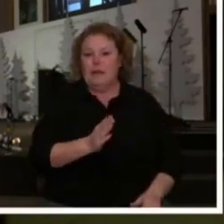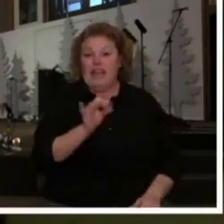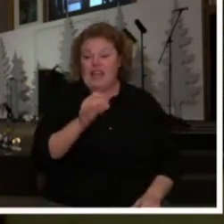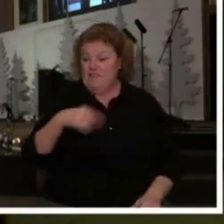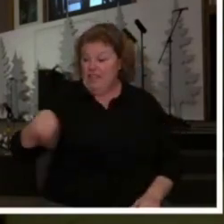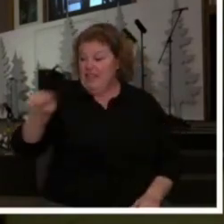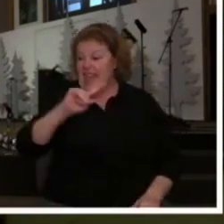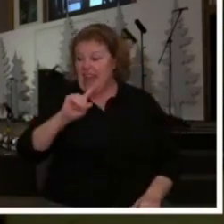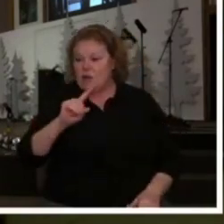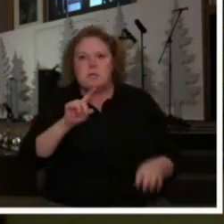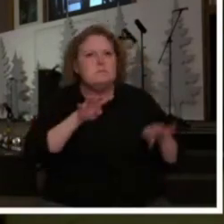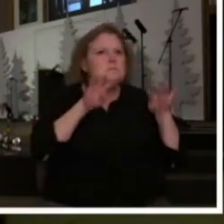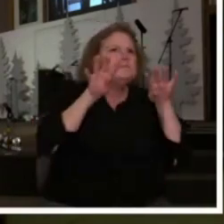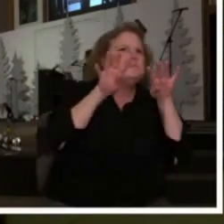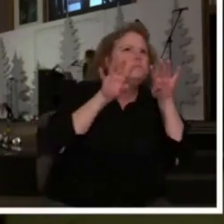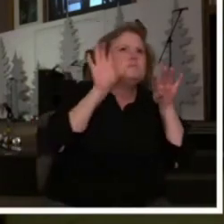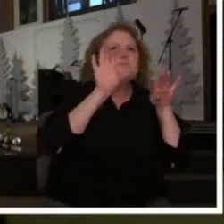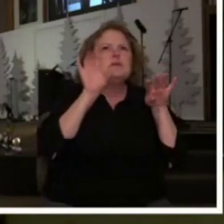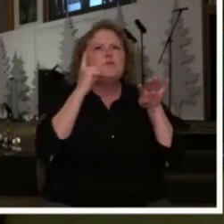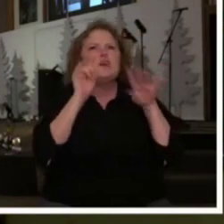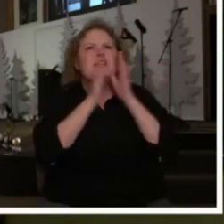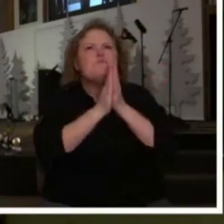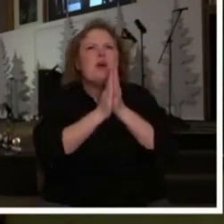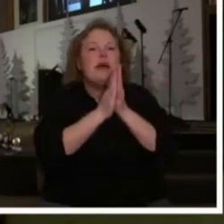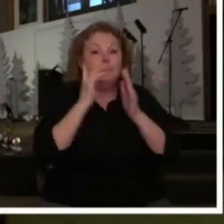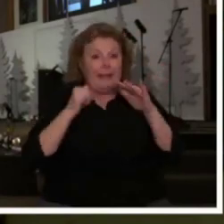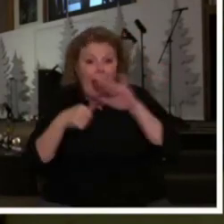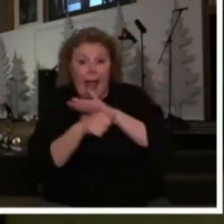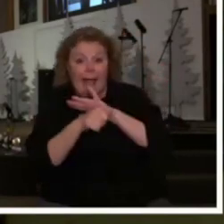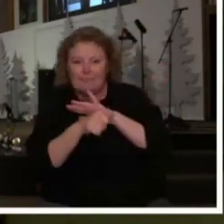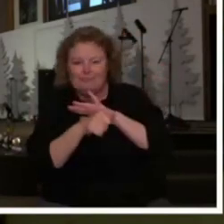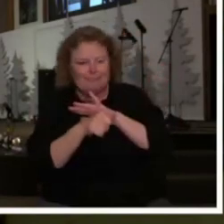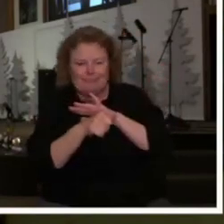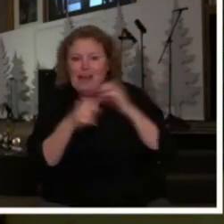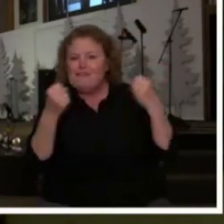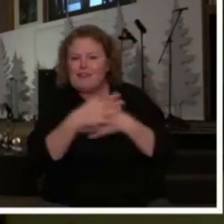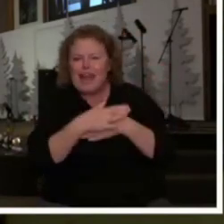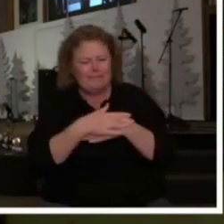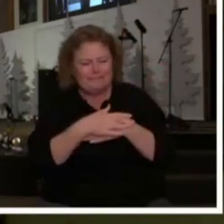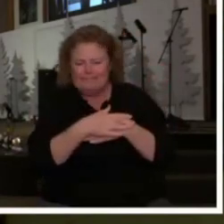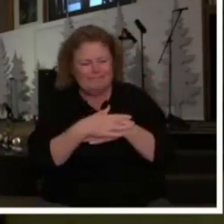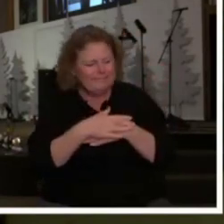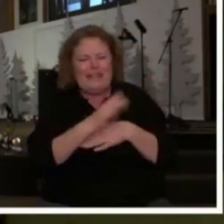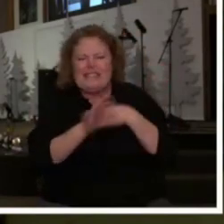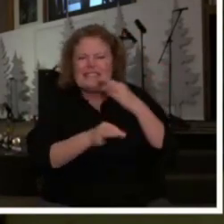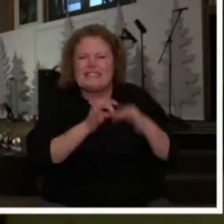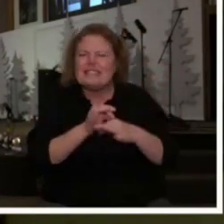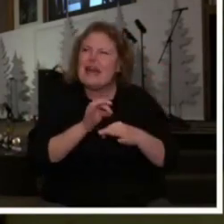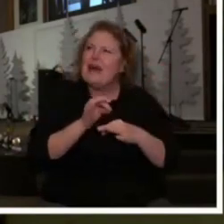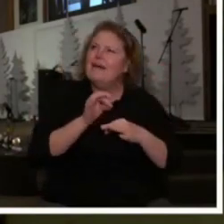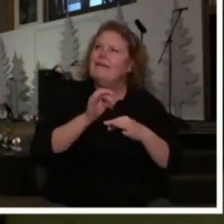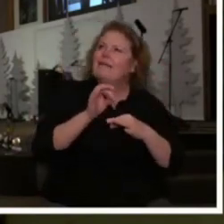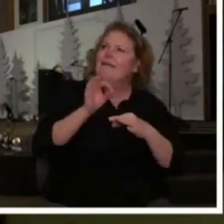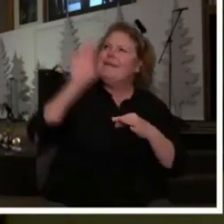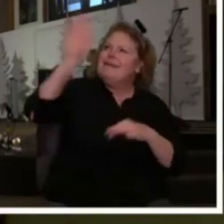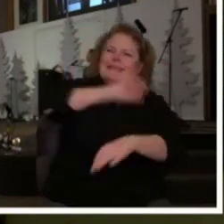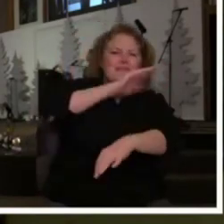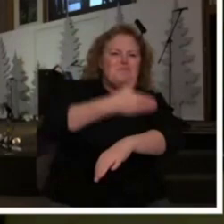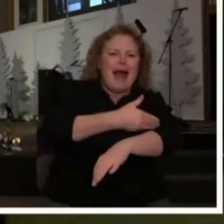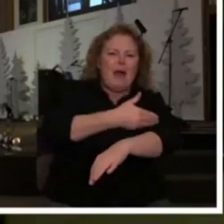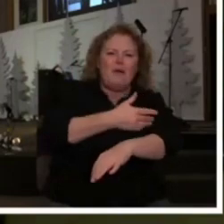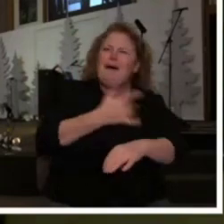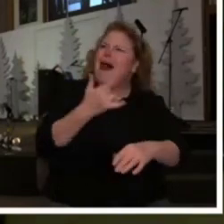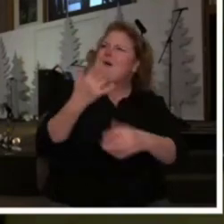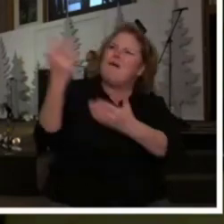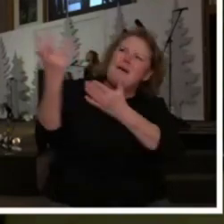my house I'm going to I'm not going to hide in my closet and I'm not going to live in fear but I'm going to take a hold of the power of the altar and I'm going to pray in such a